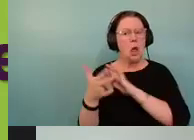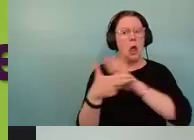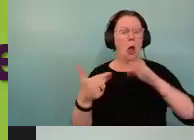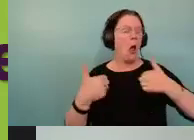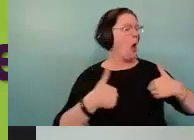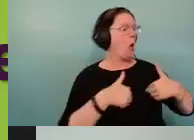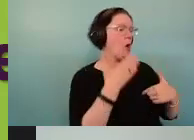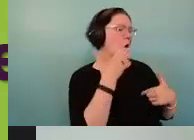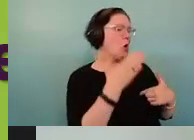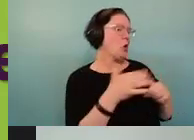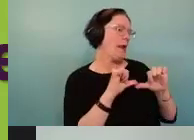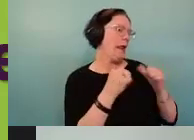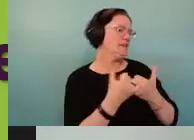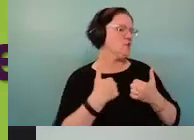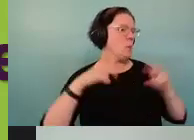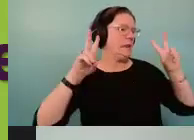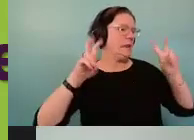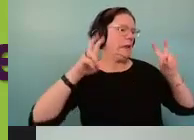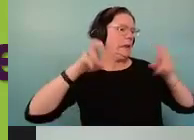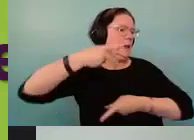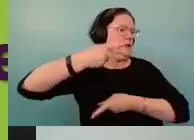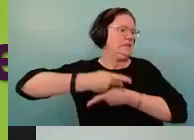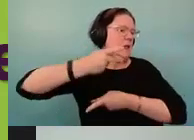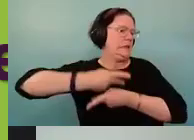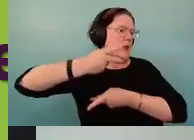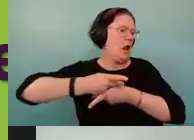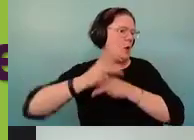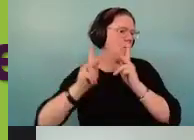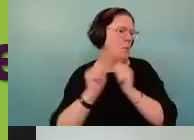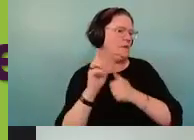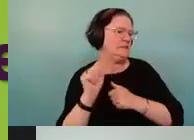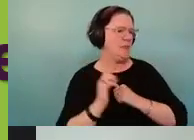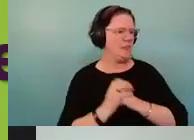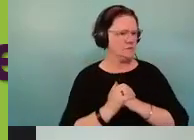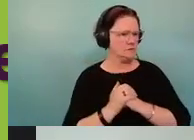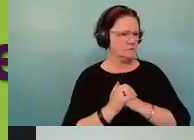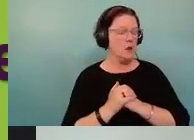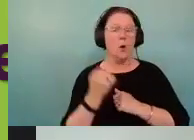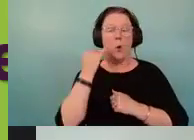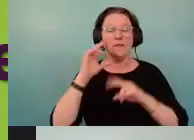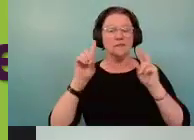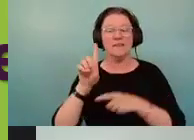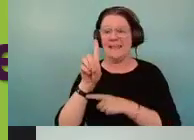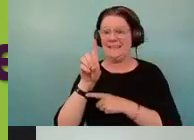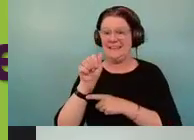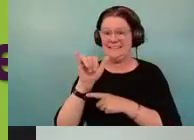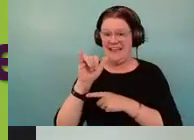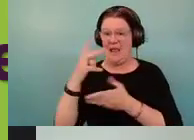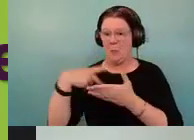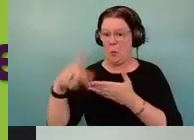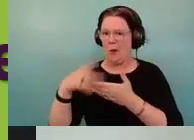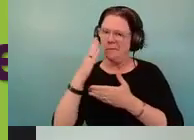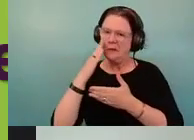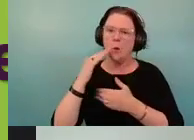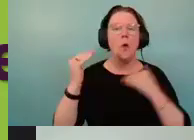good agency that houses people with disabilities during the day. And they all go there and